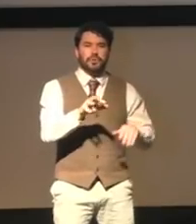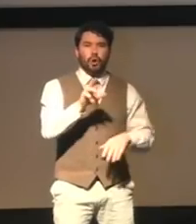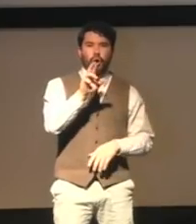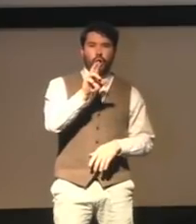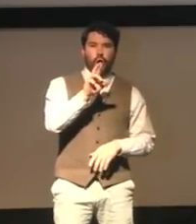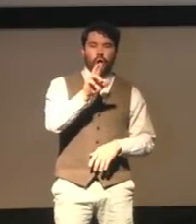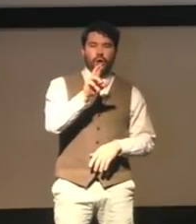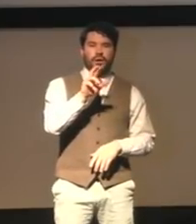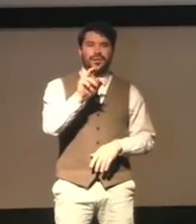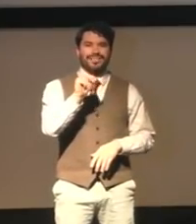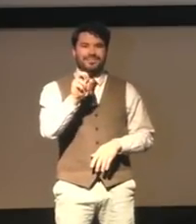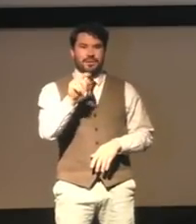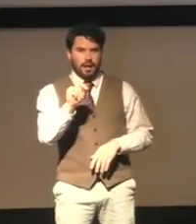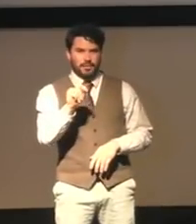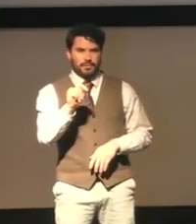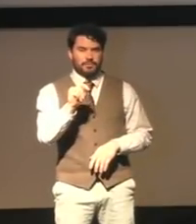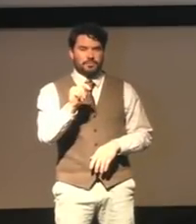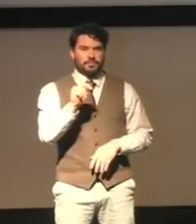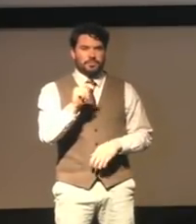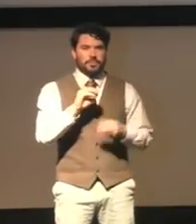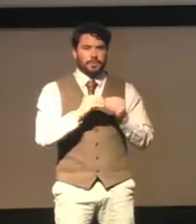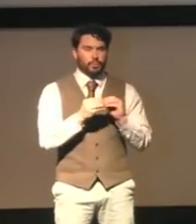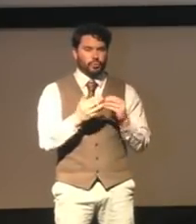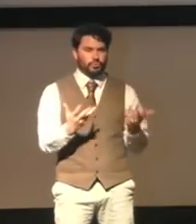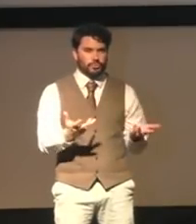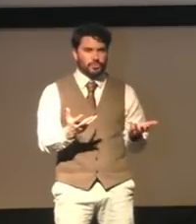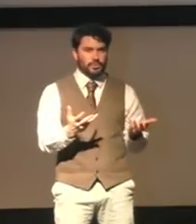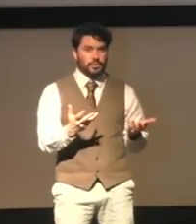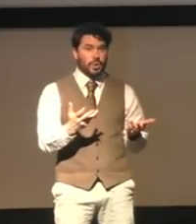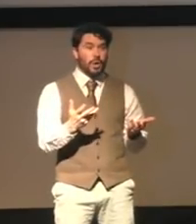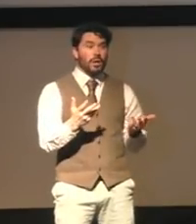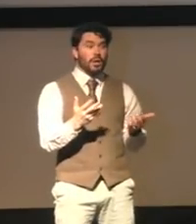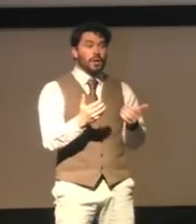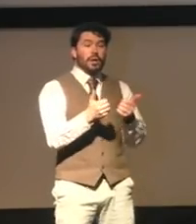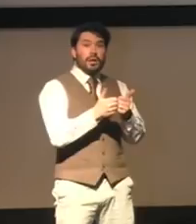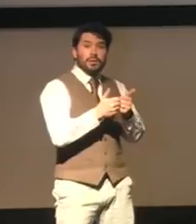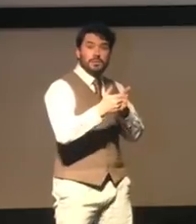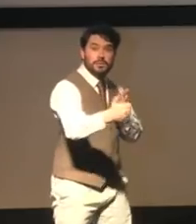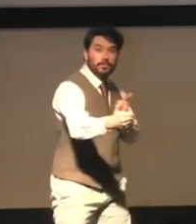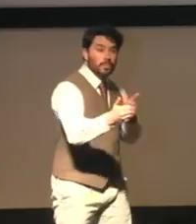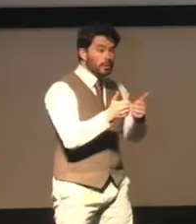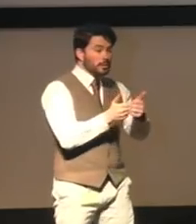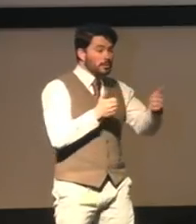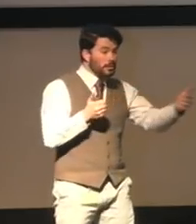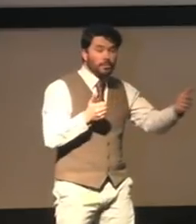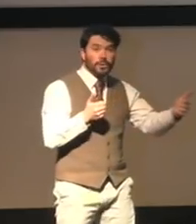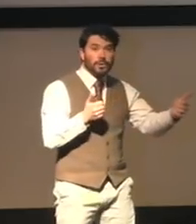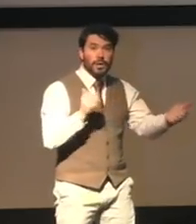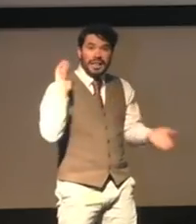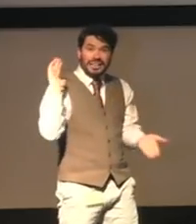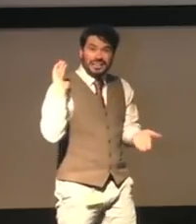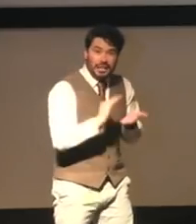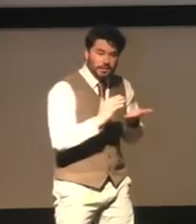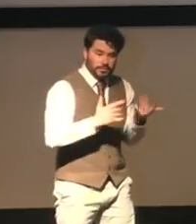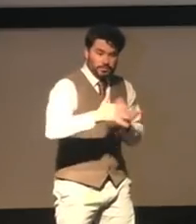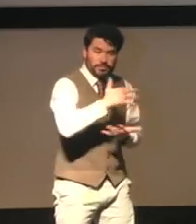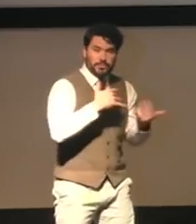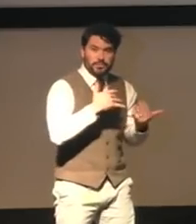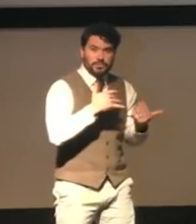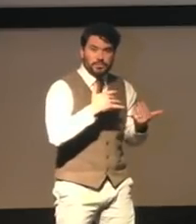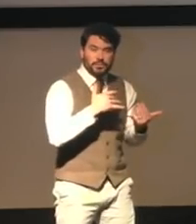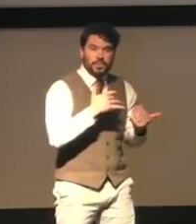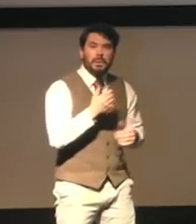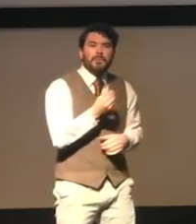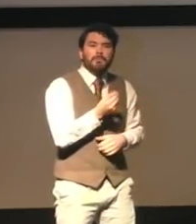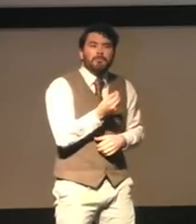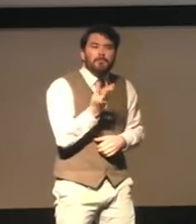number. If you have less exposure, you can see you get less people infected, and then if you get 75%